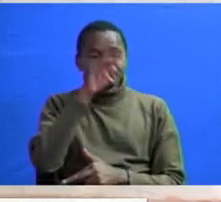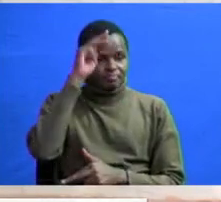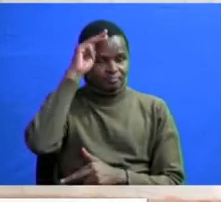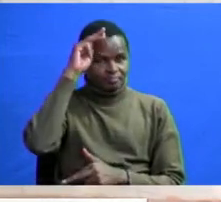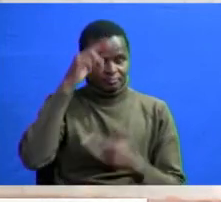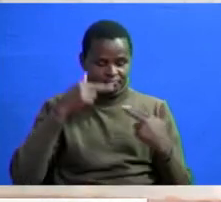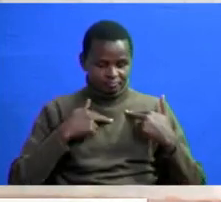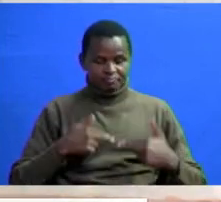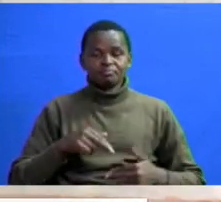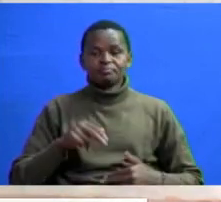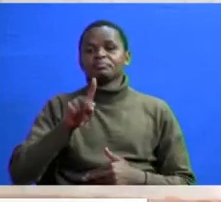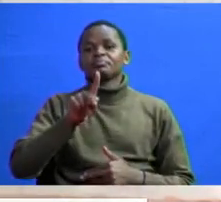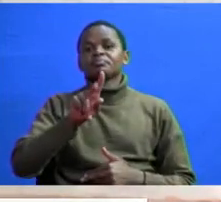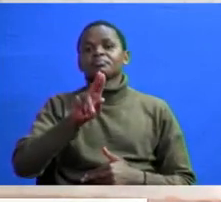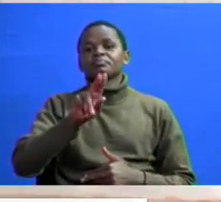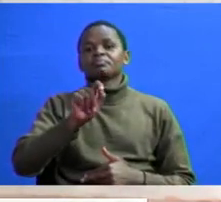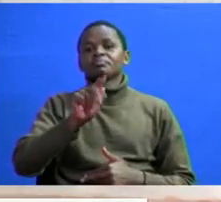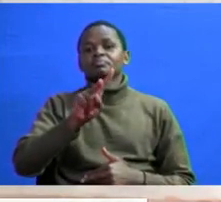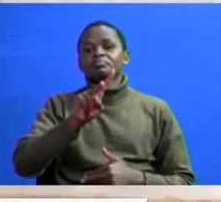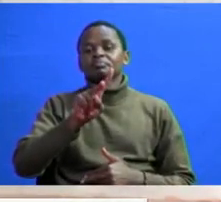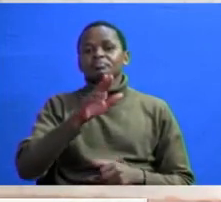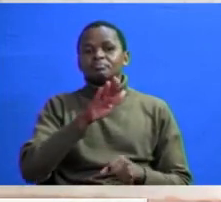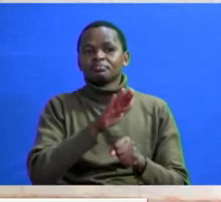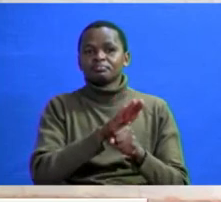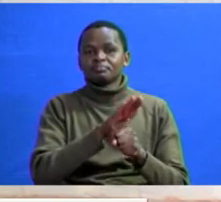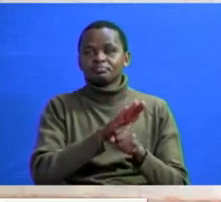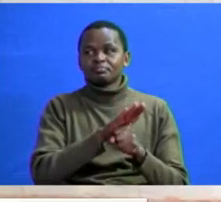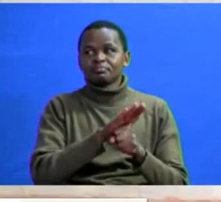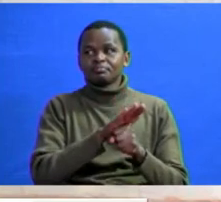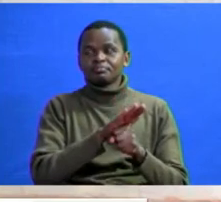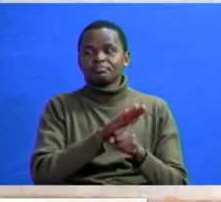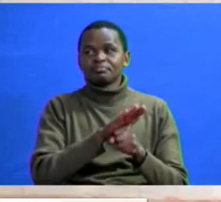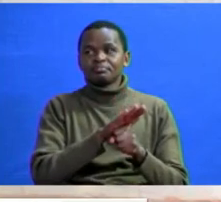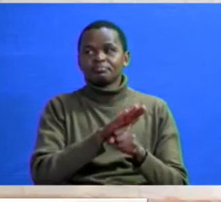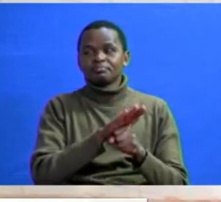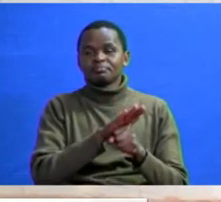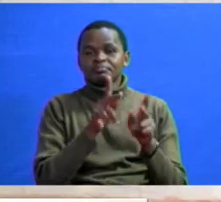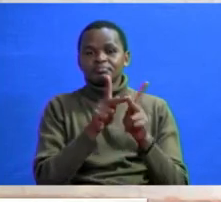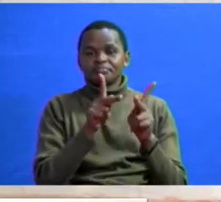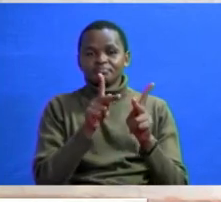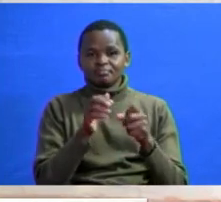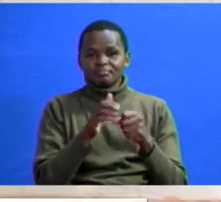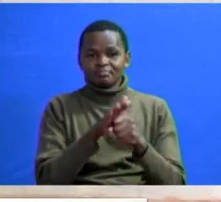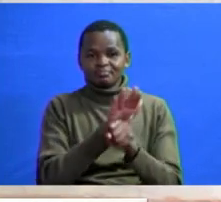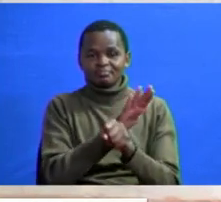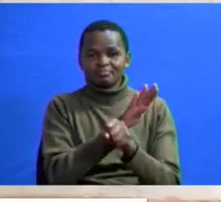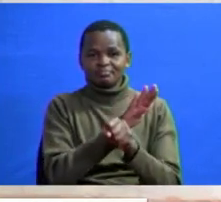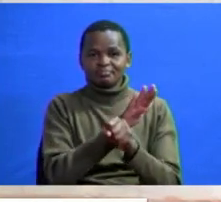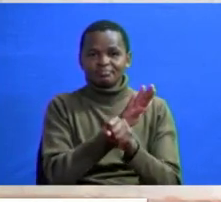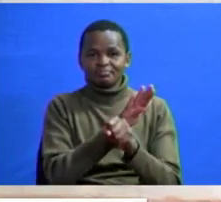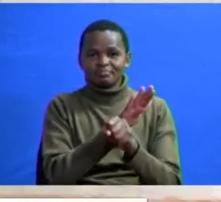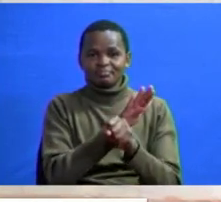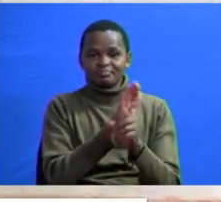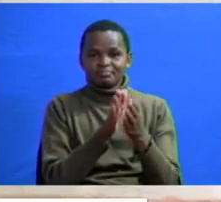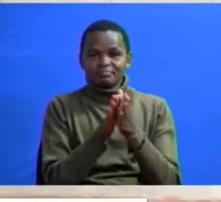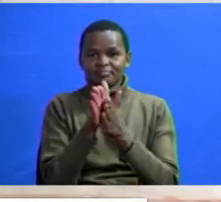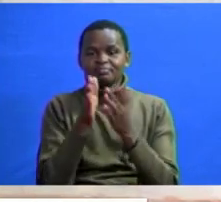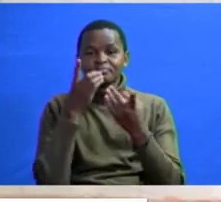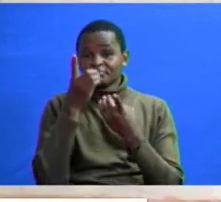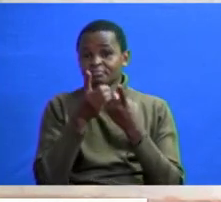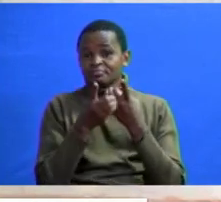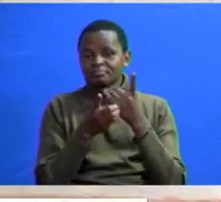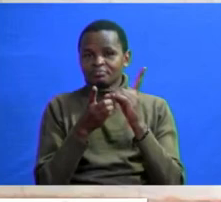here at KUTV, we are particularly very careful and very intentional to discuss